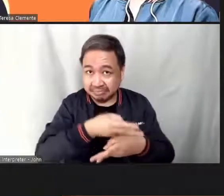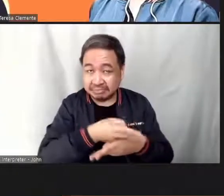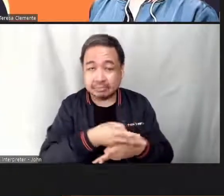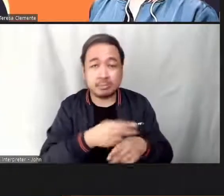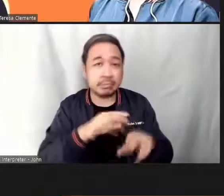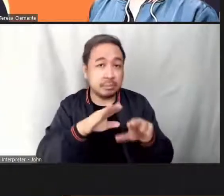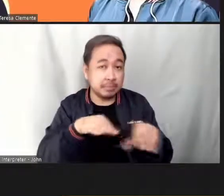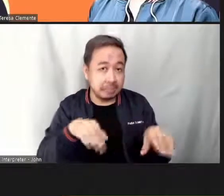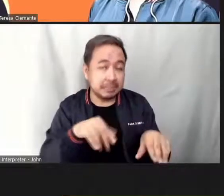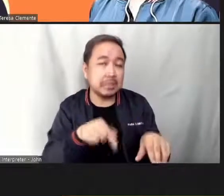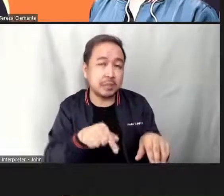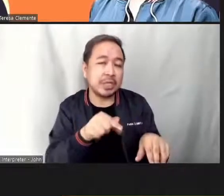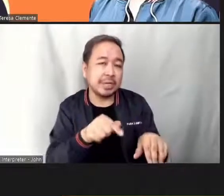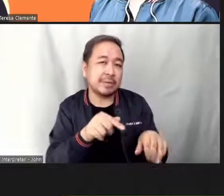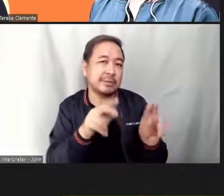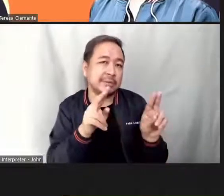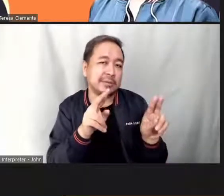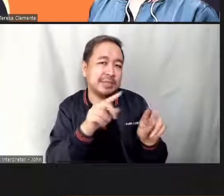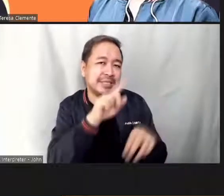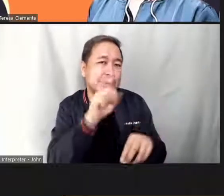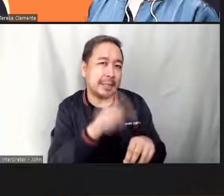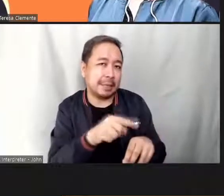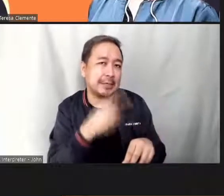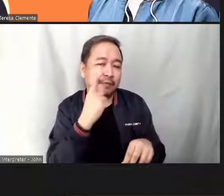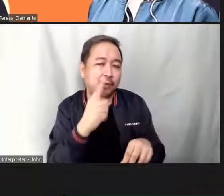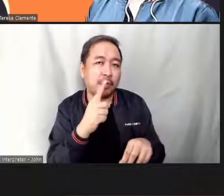reunification. Pero ang naging